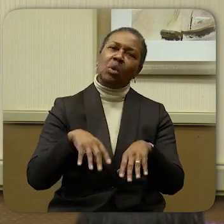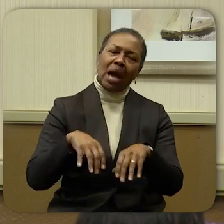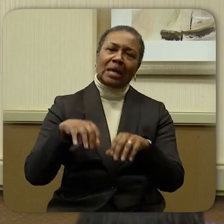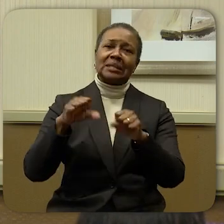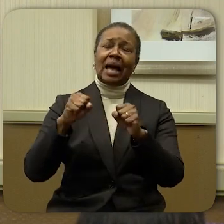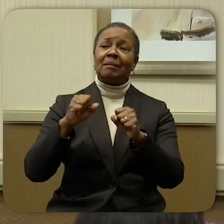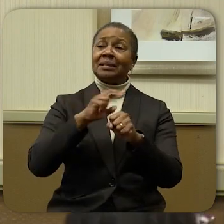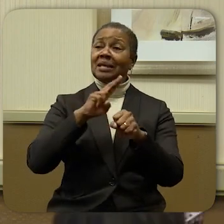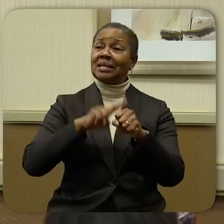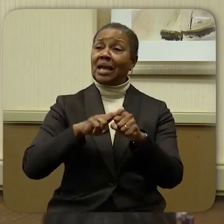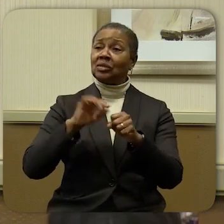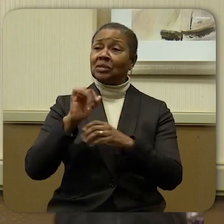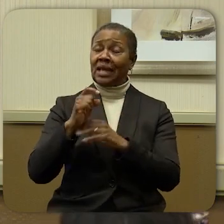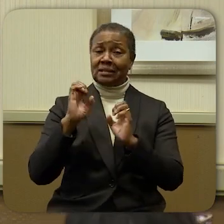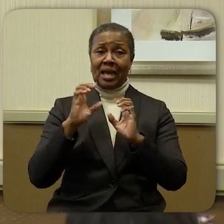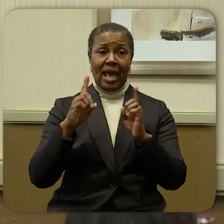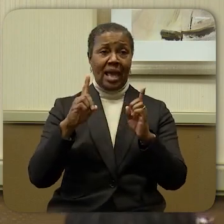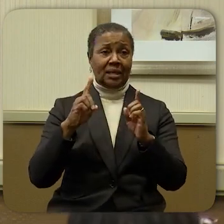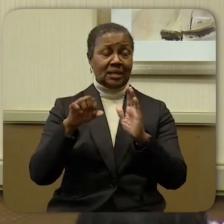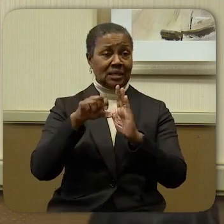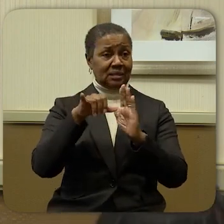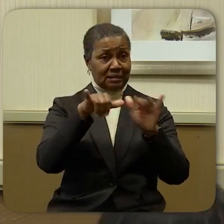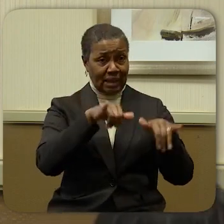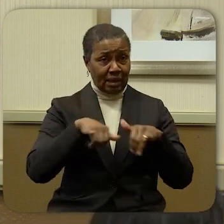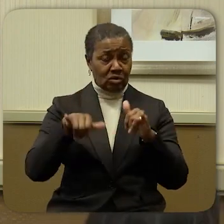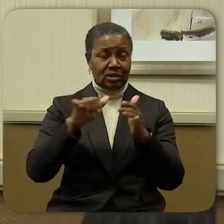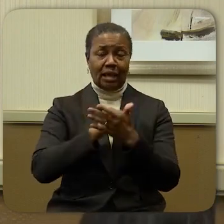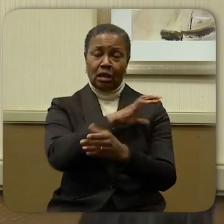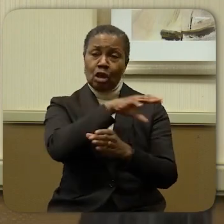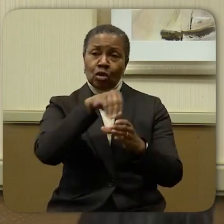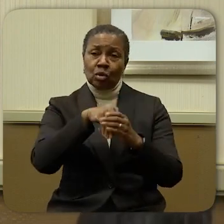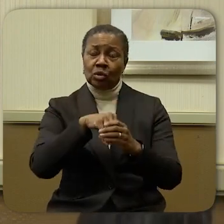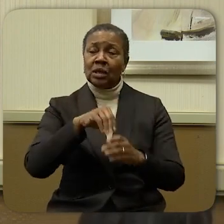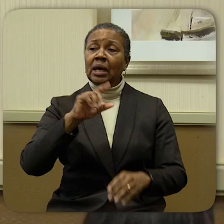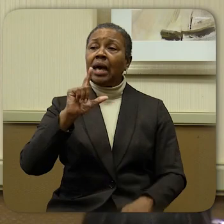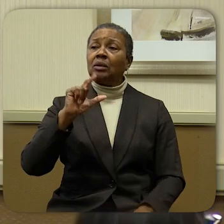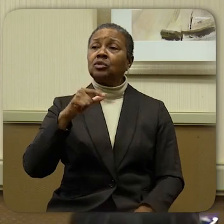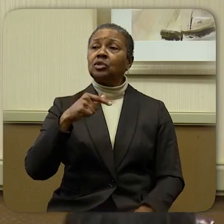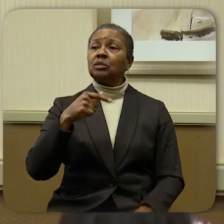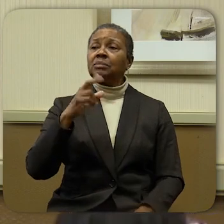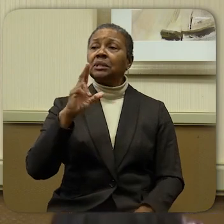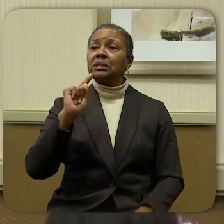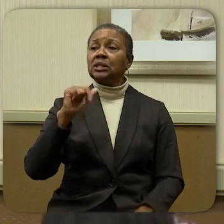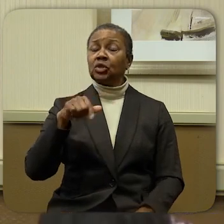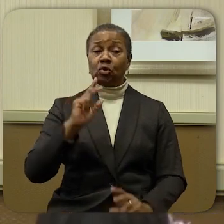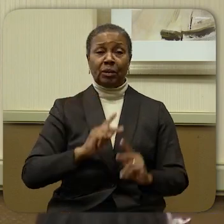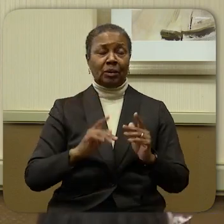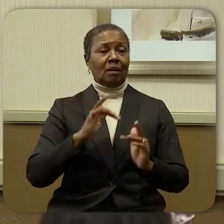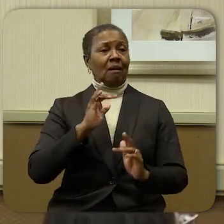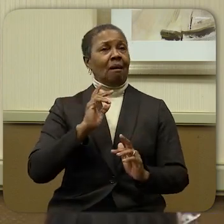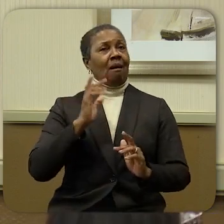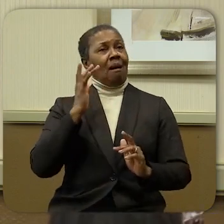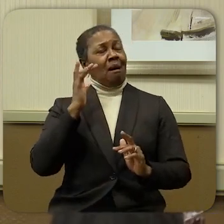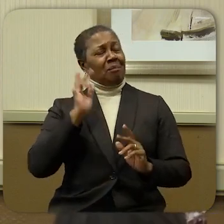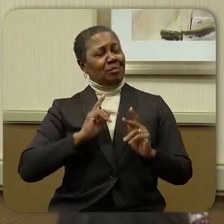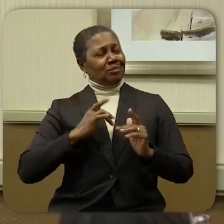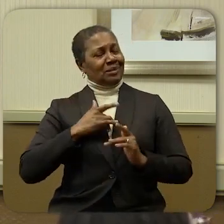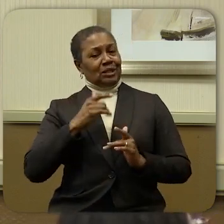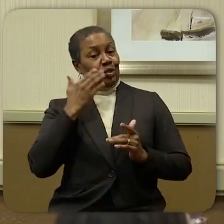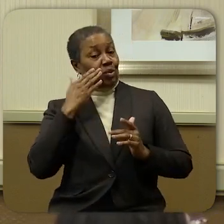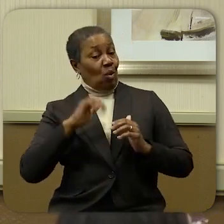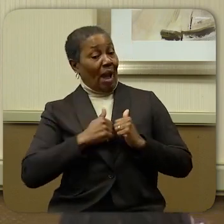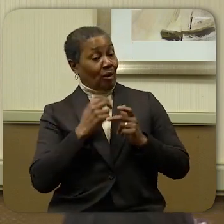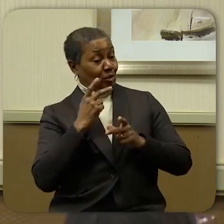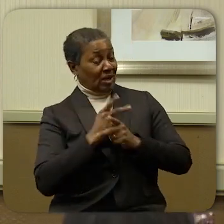ed standards that are inclusive of LGBTQ people. Because a lot of times people don't know how to take care of their bodies, or